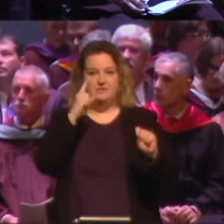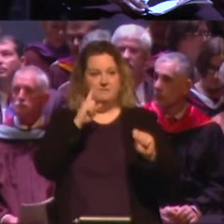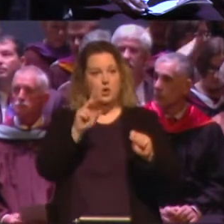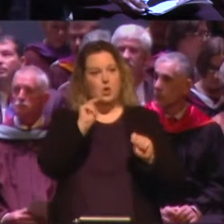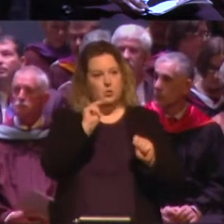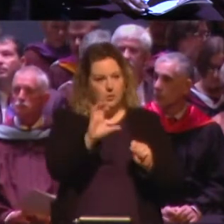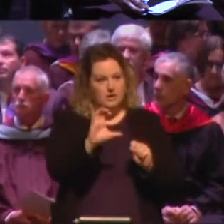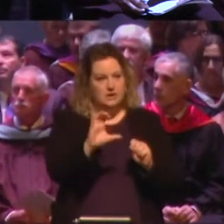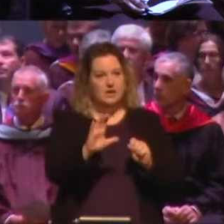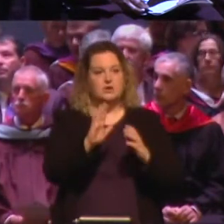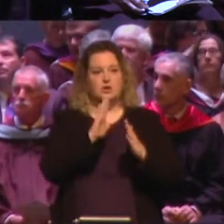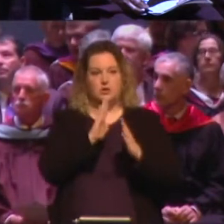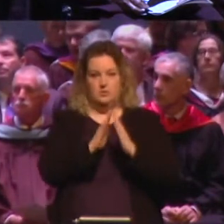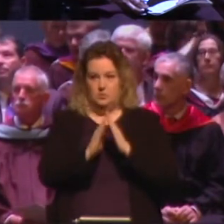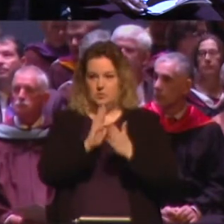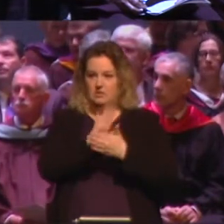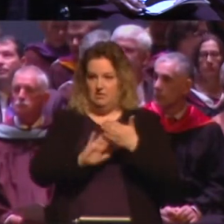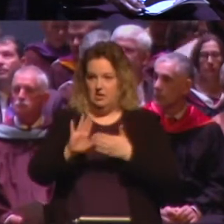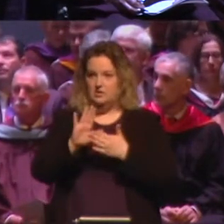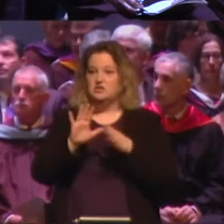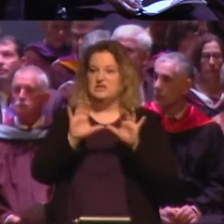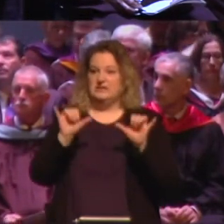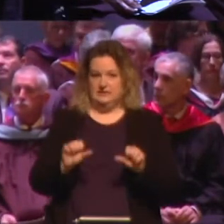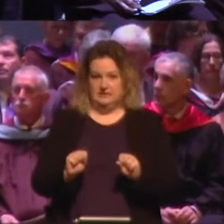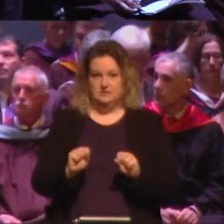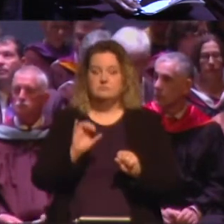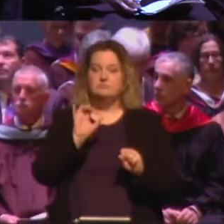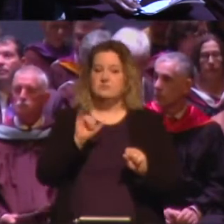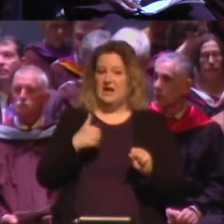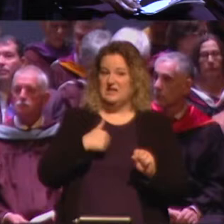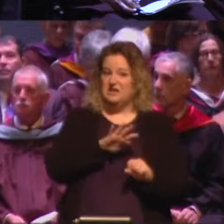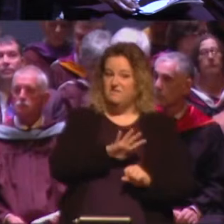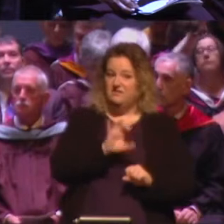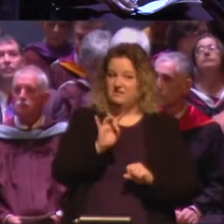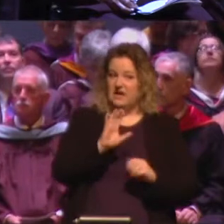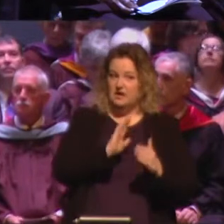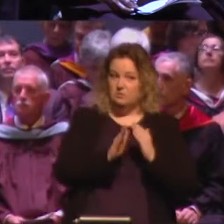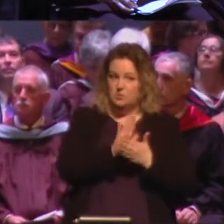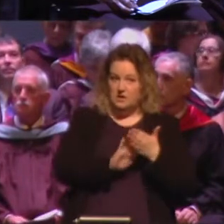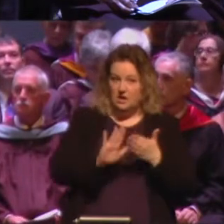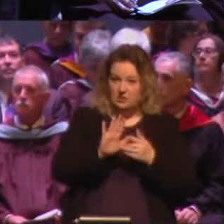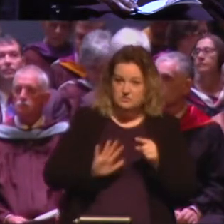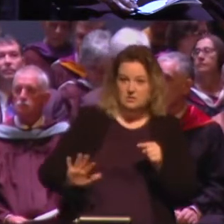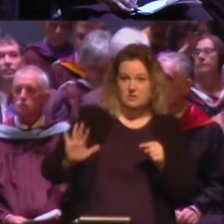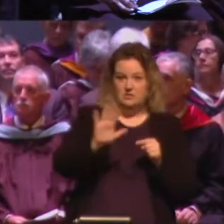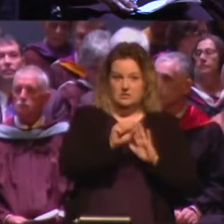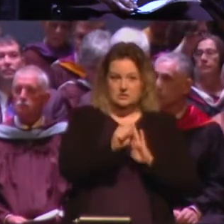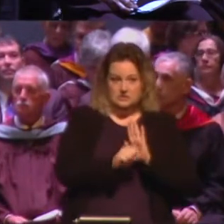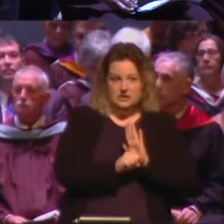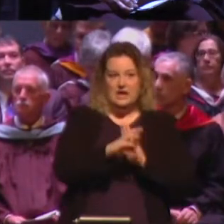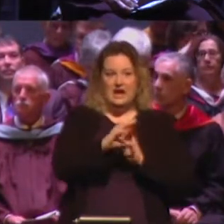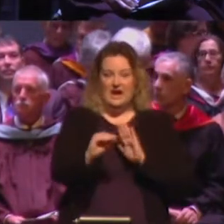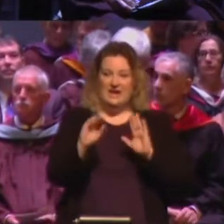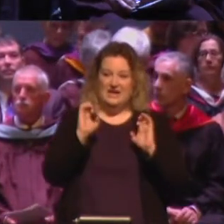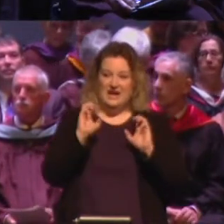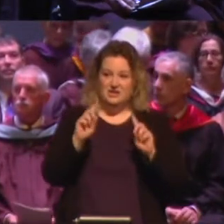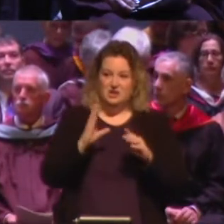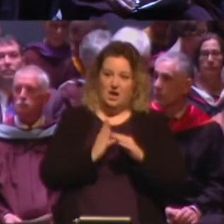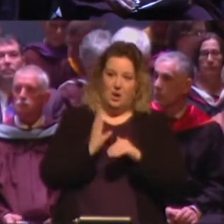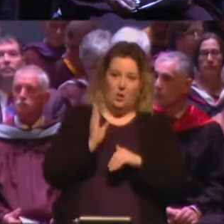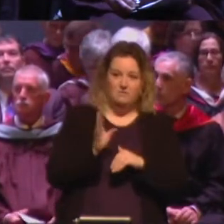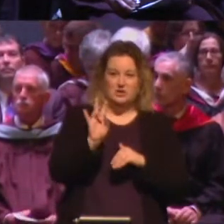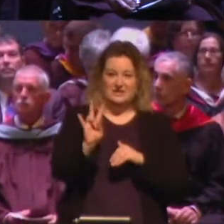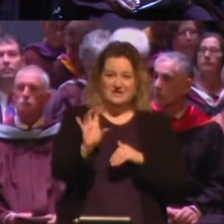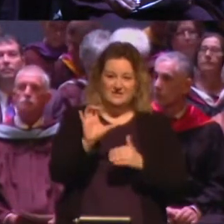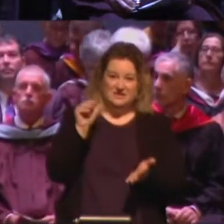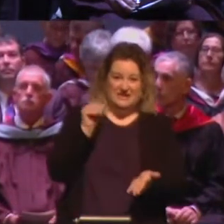College System, a system that includes 58 community colleges and educates over 700,000 students